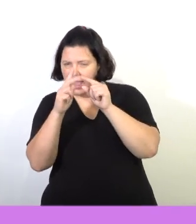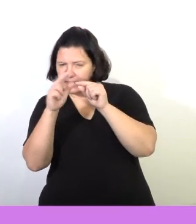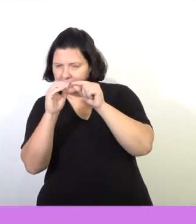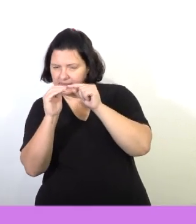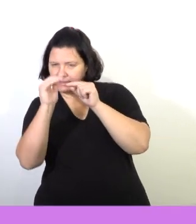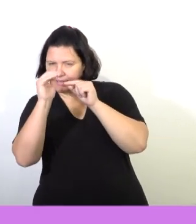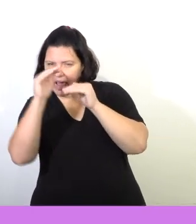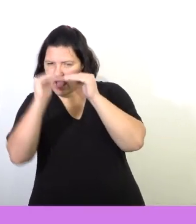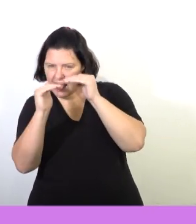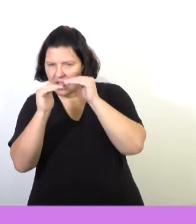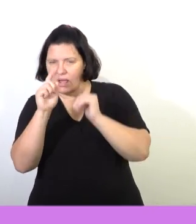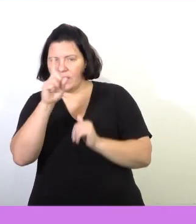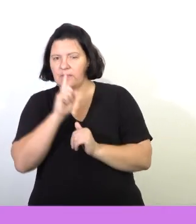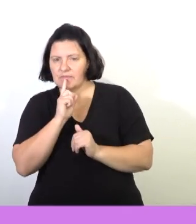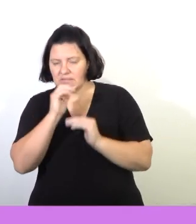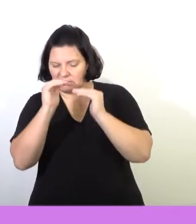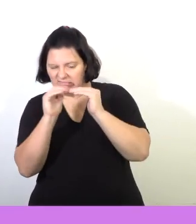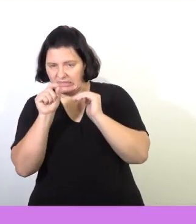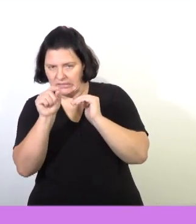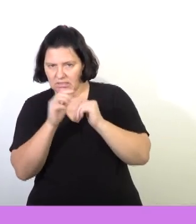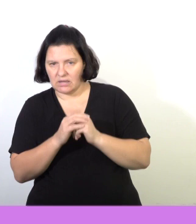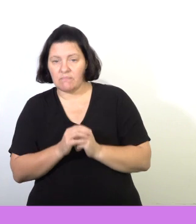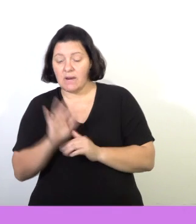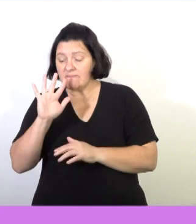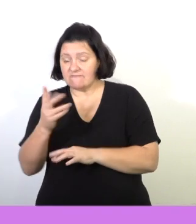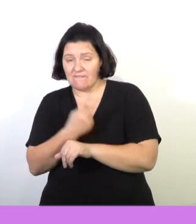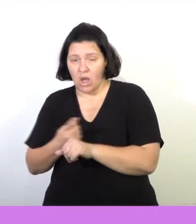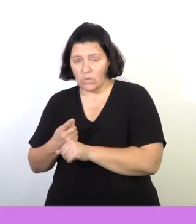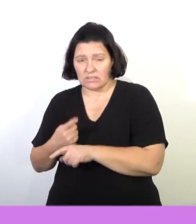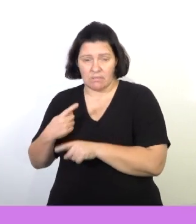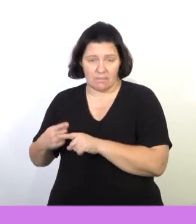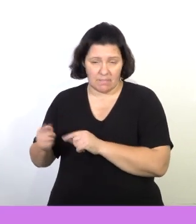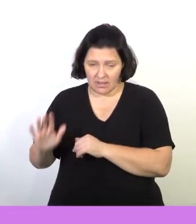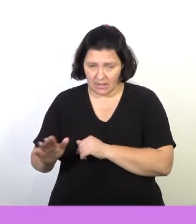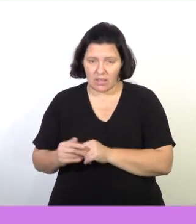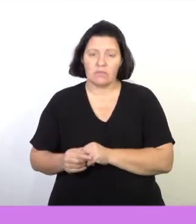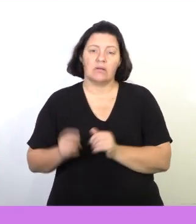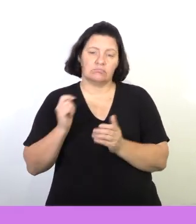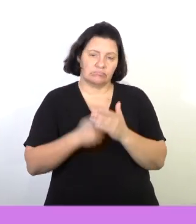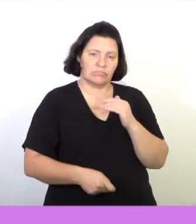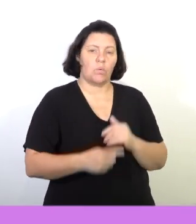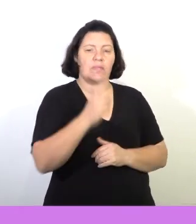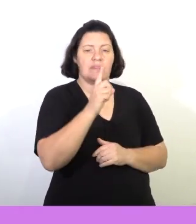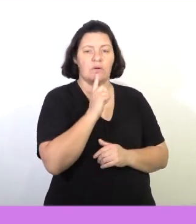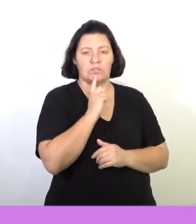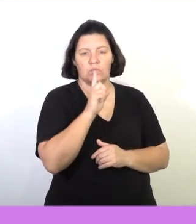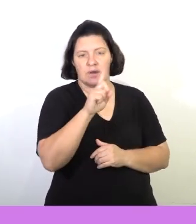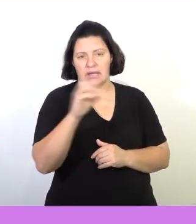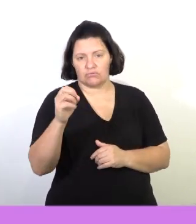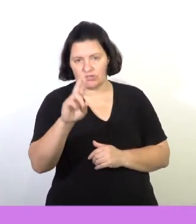be just under 1,000 rand. If he plays for 5 hours, he will charge